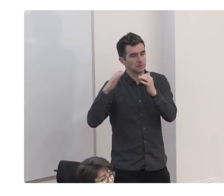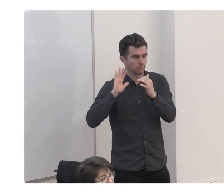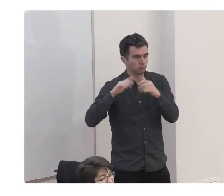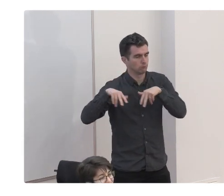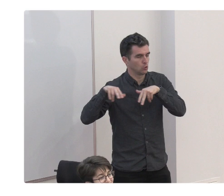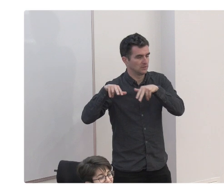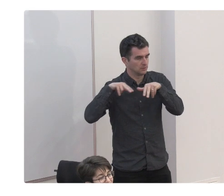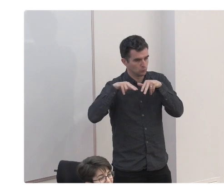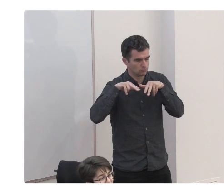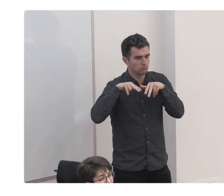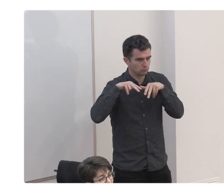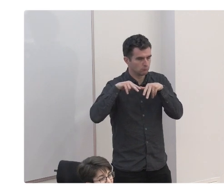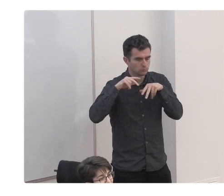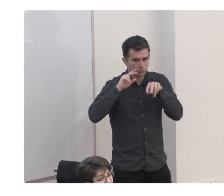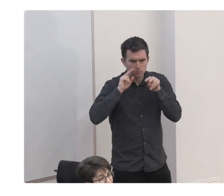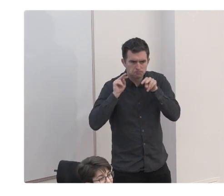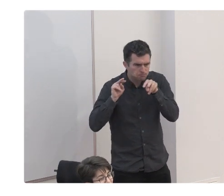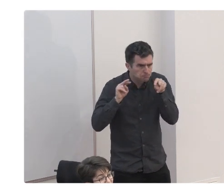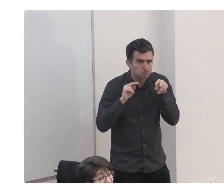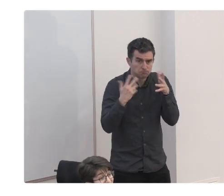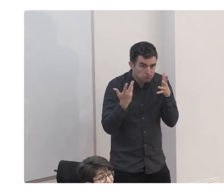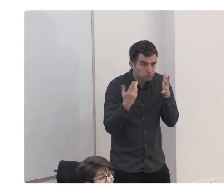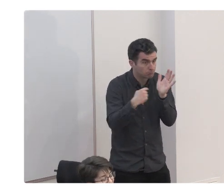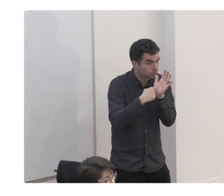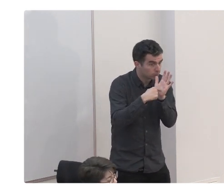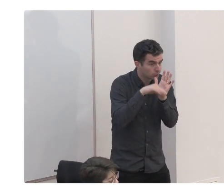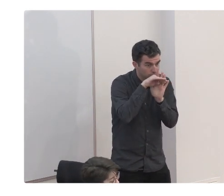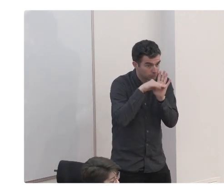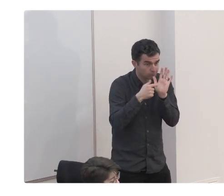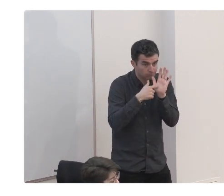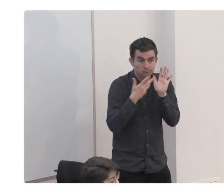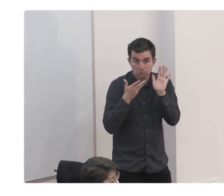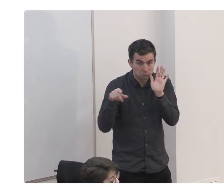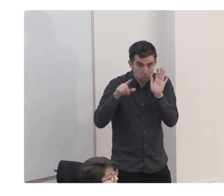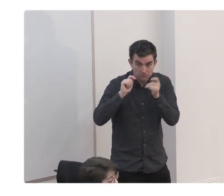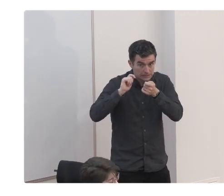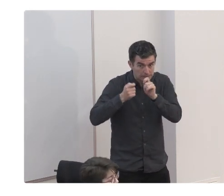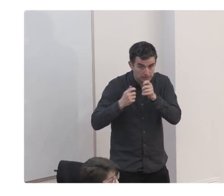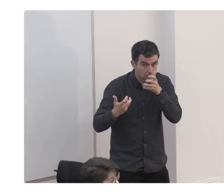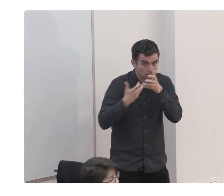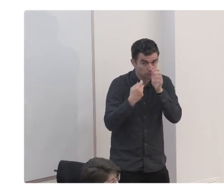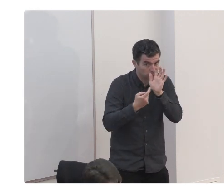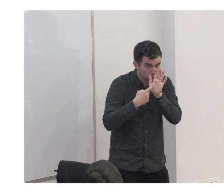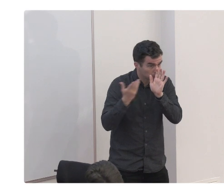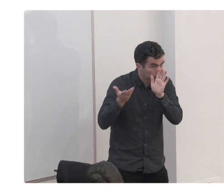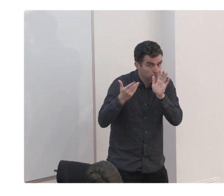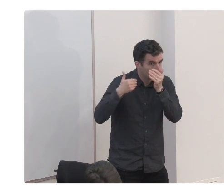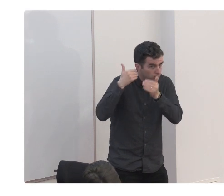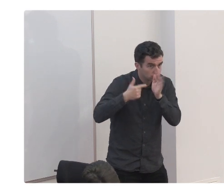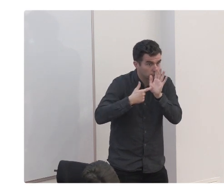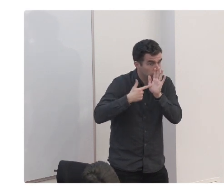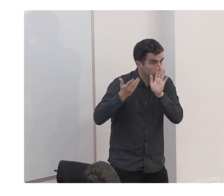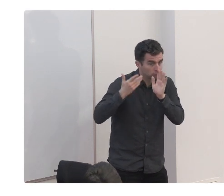we every year annually published reports from the human rights situation of people with disability, to speak